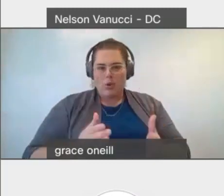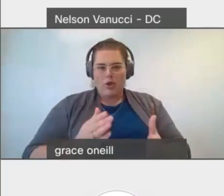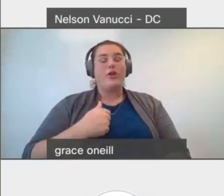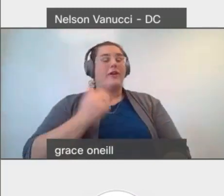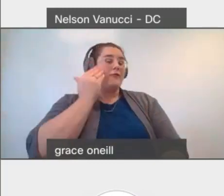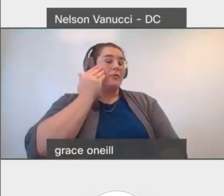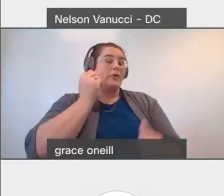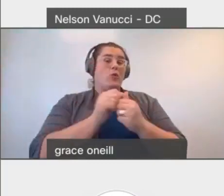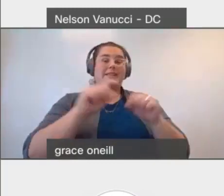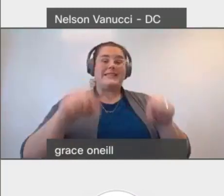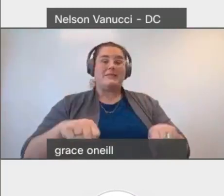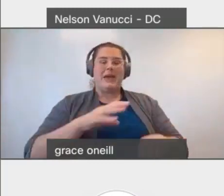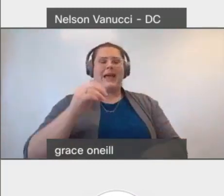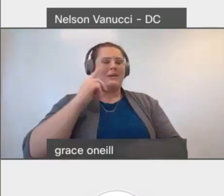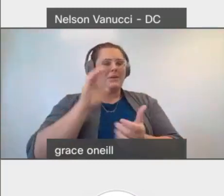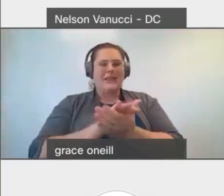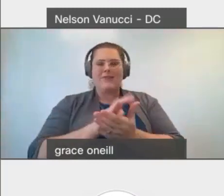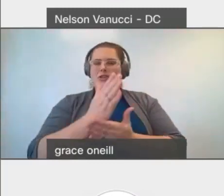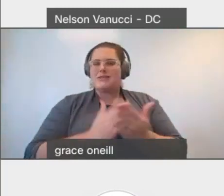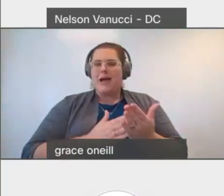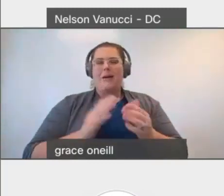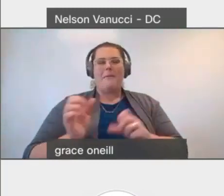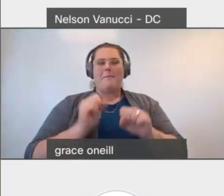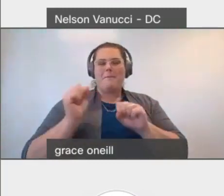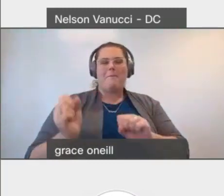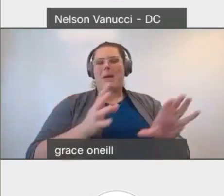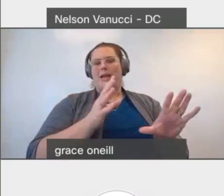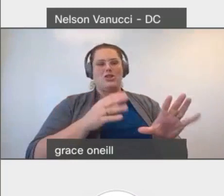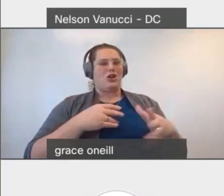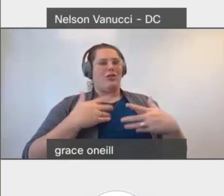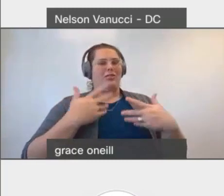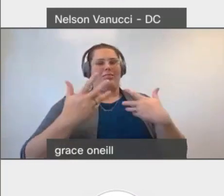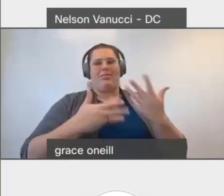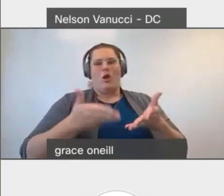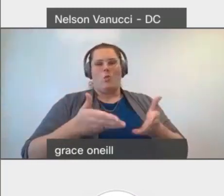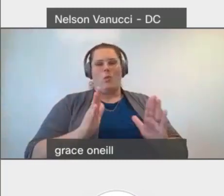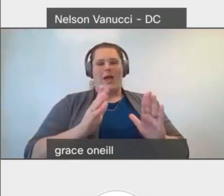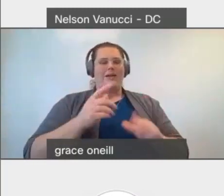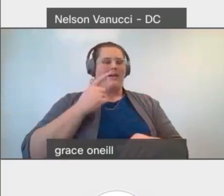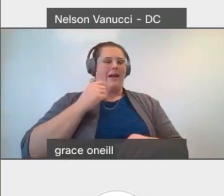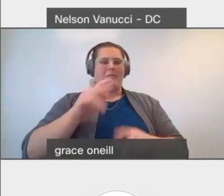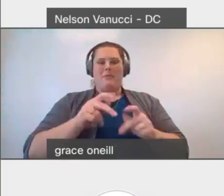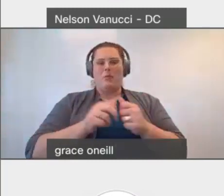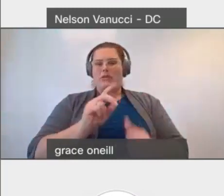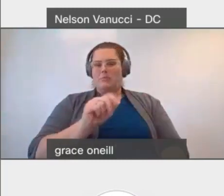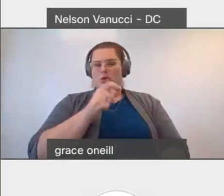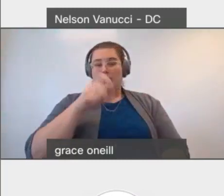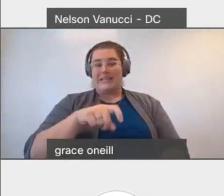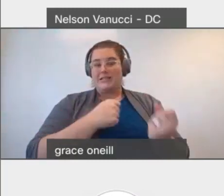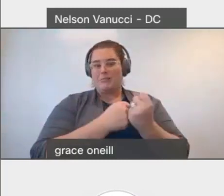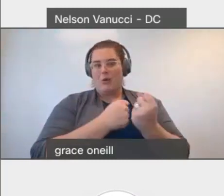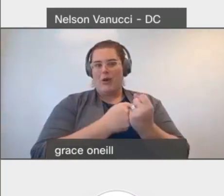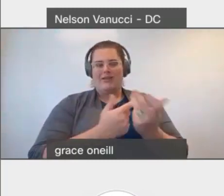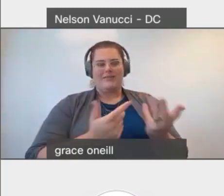somehow believe that there's this magical cadre of people with disabilities needing support. There are